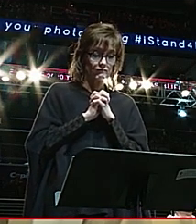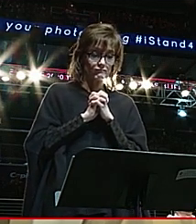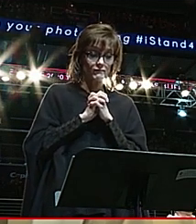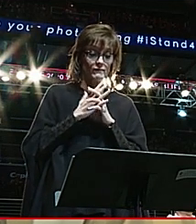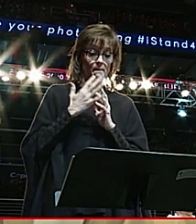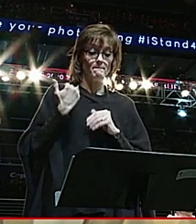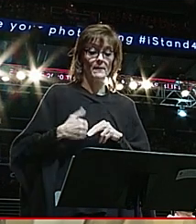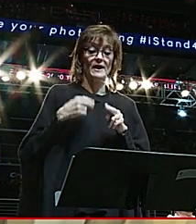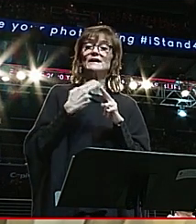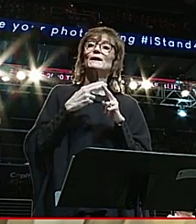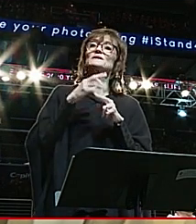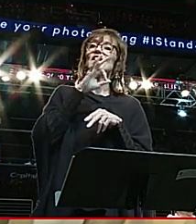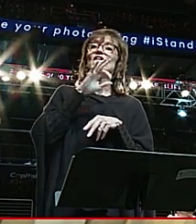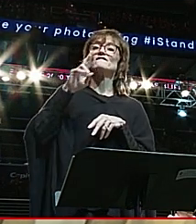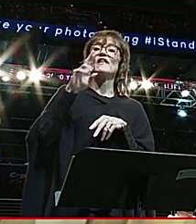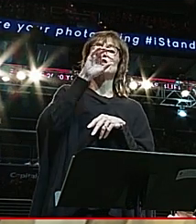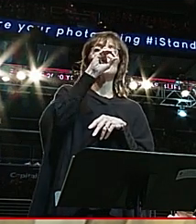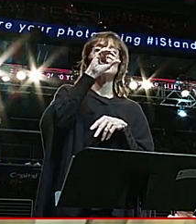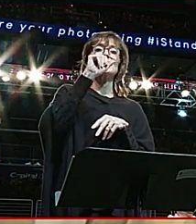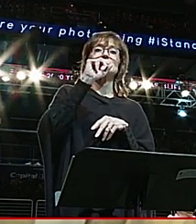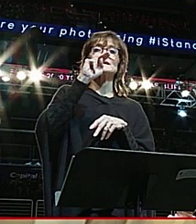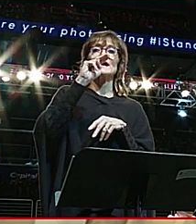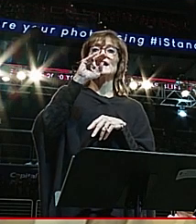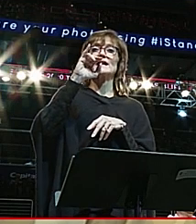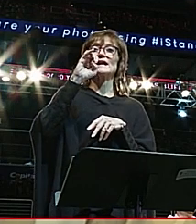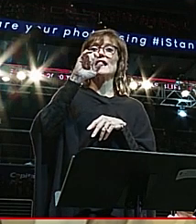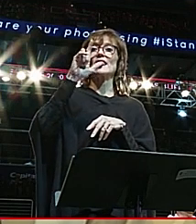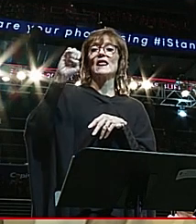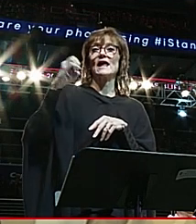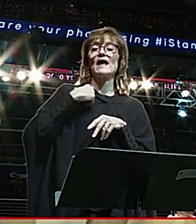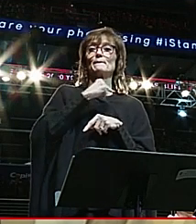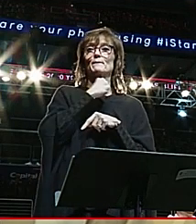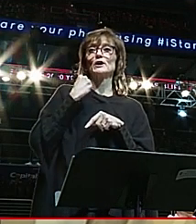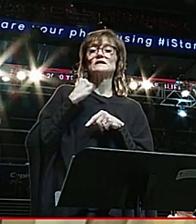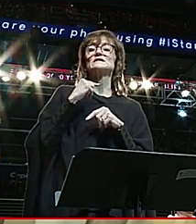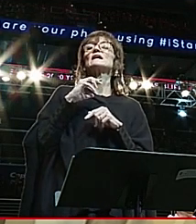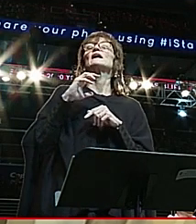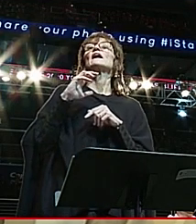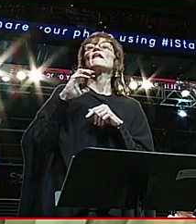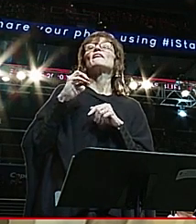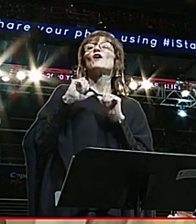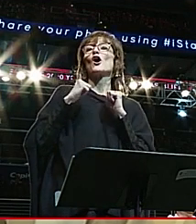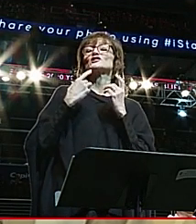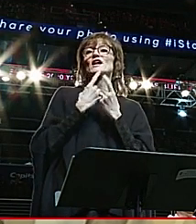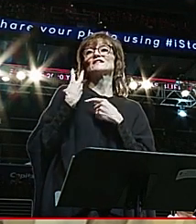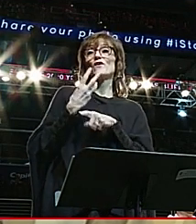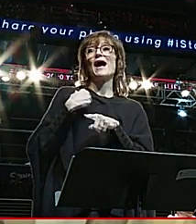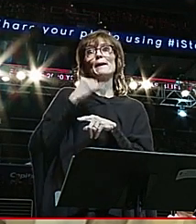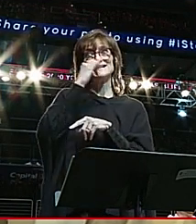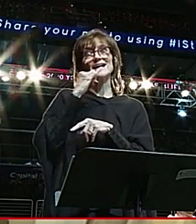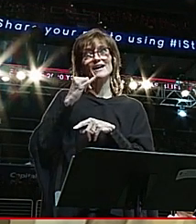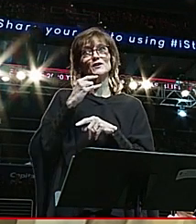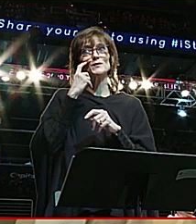My name is Father Daniele. I am a priest of the Archdiocese of Washington. I'm Italian, I'm sure you can tell from my